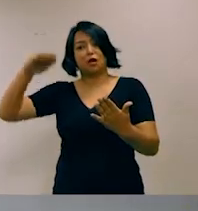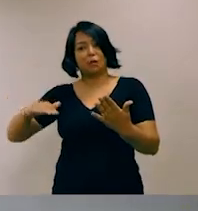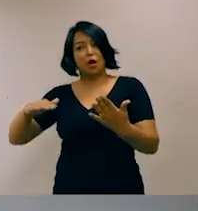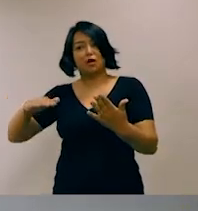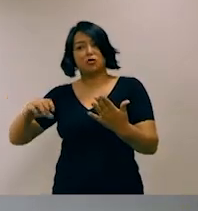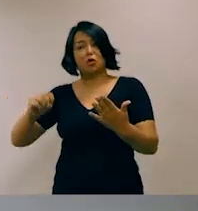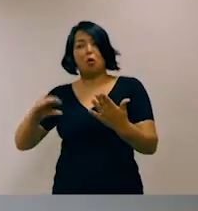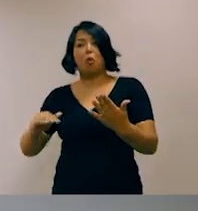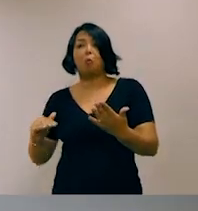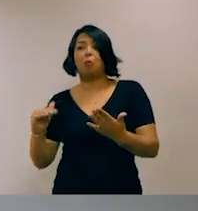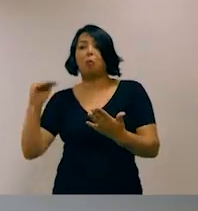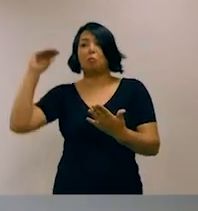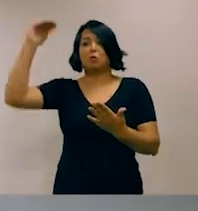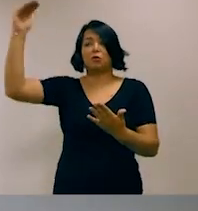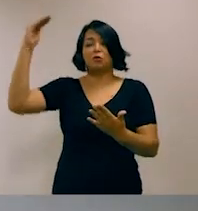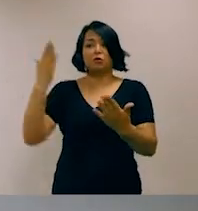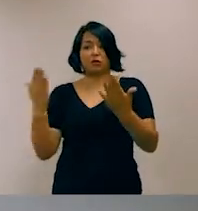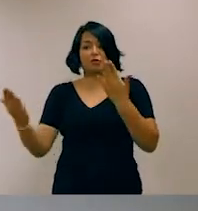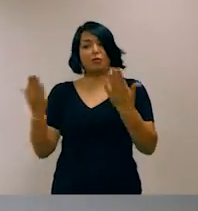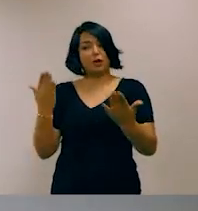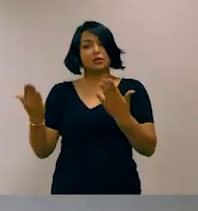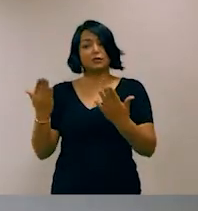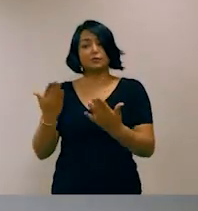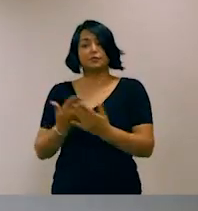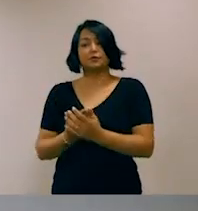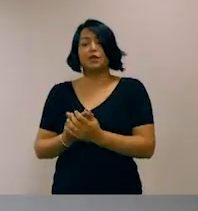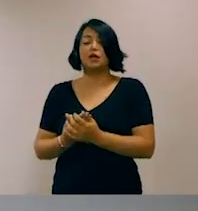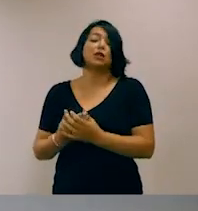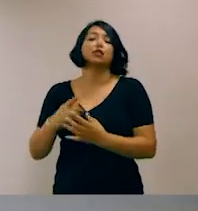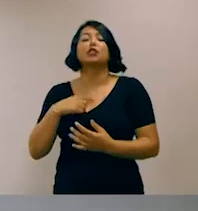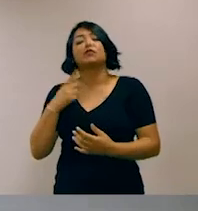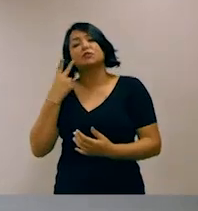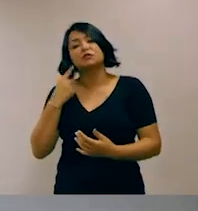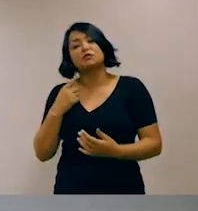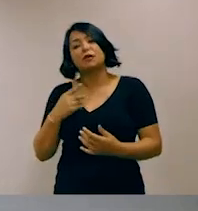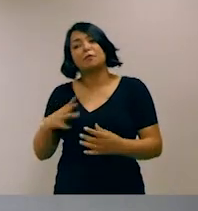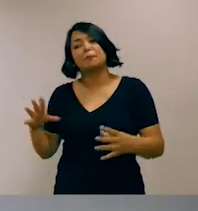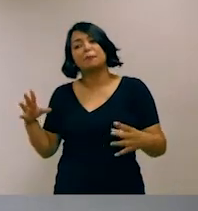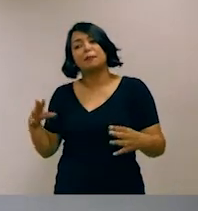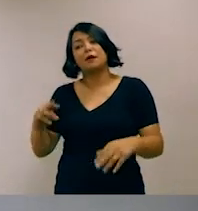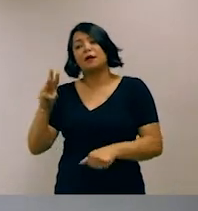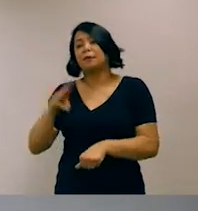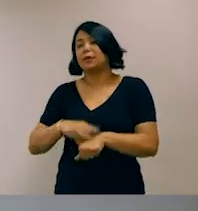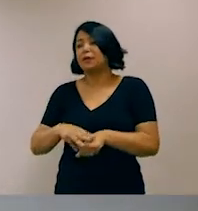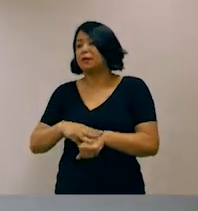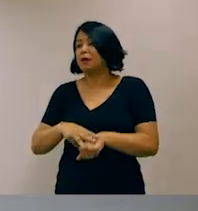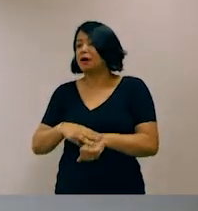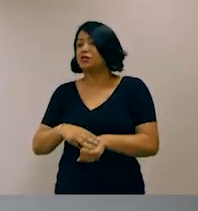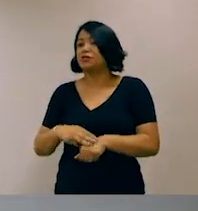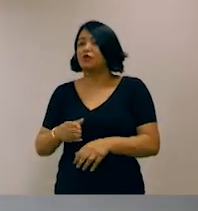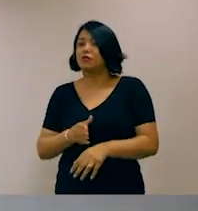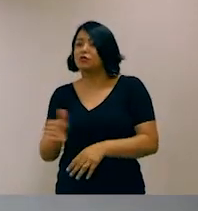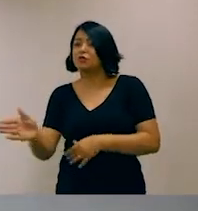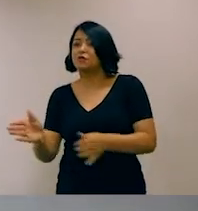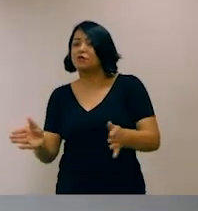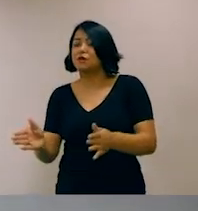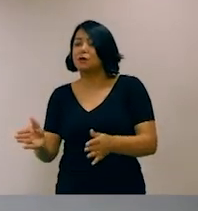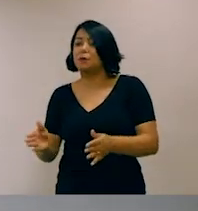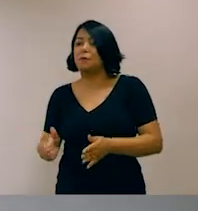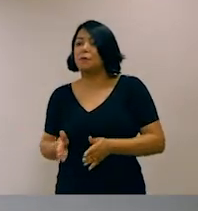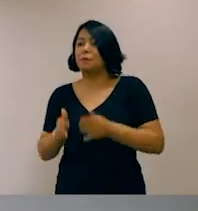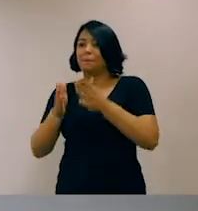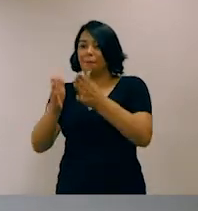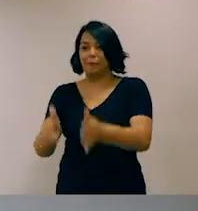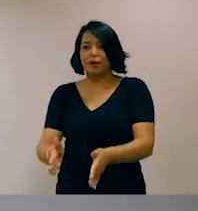it's lower or higher. For now, we are using standard deviations, and I will consider that as